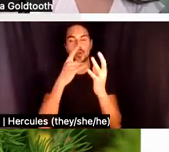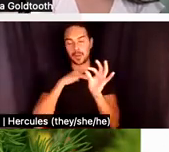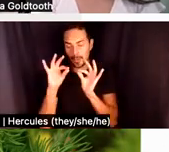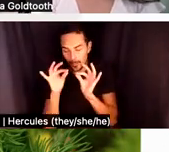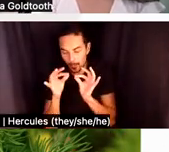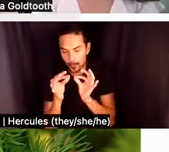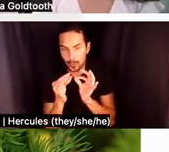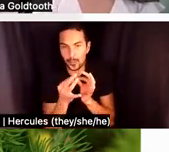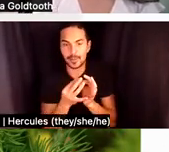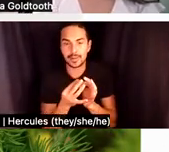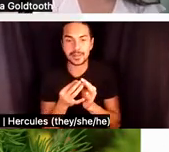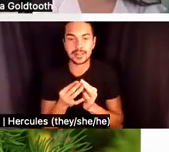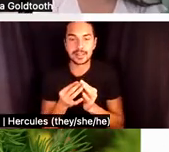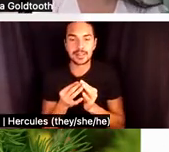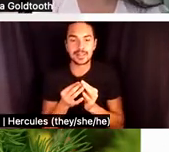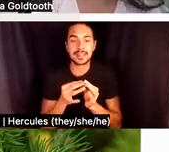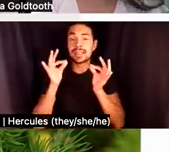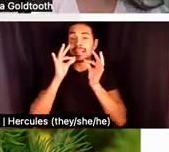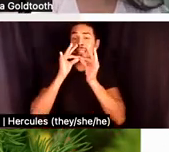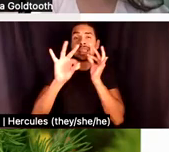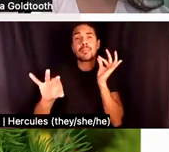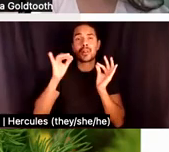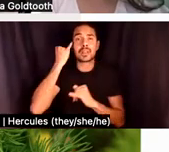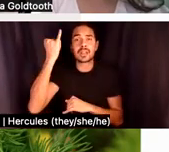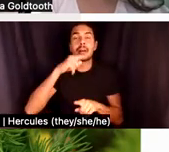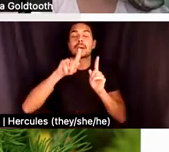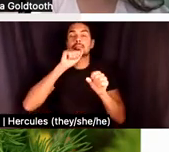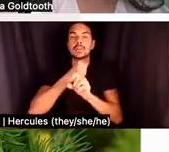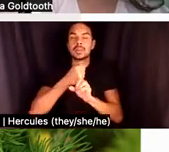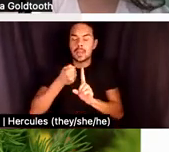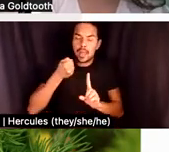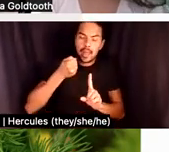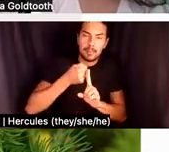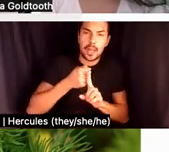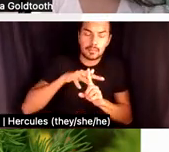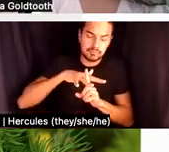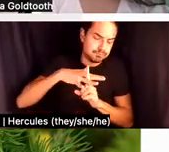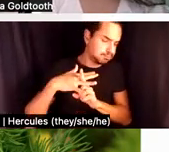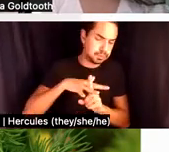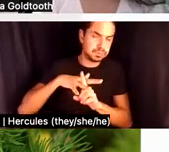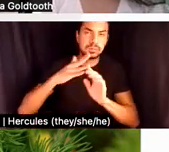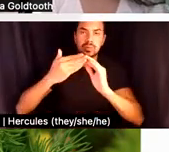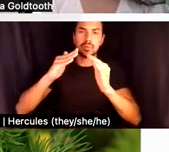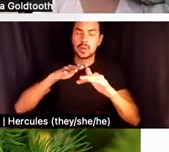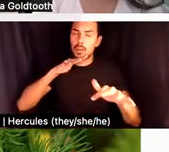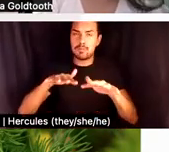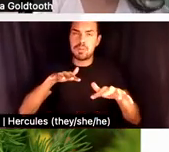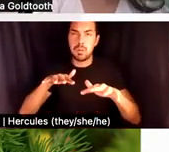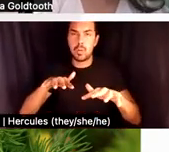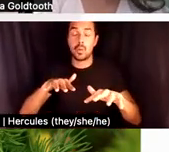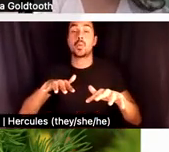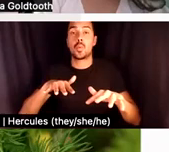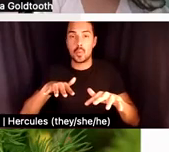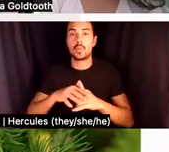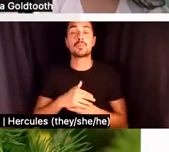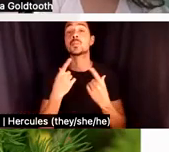logistics, but it had such a profound impact on community. What we would do is we would get together.